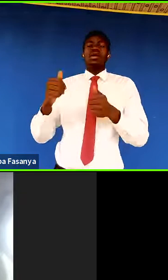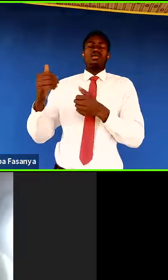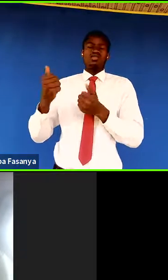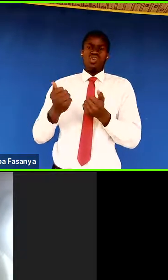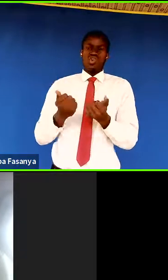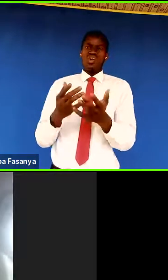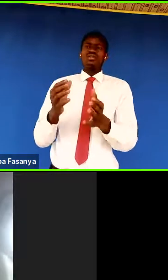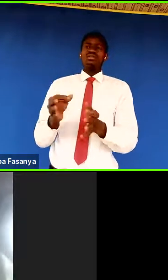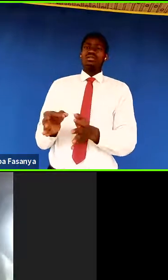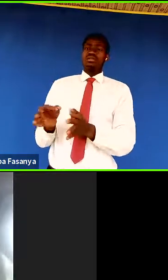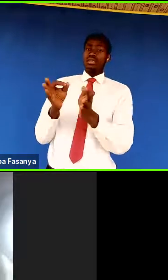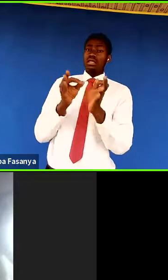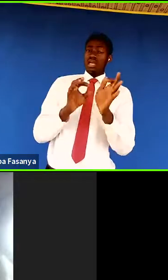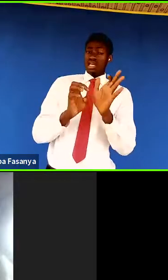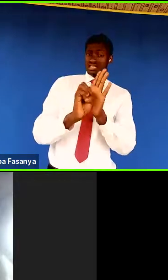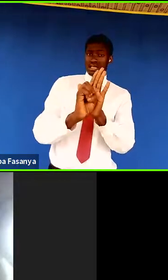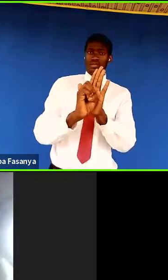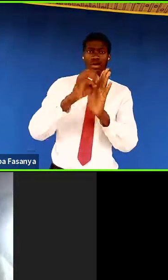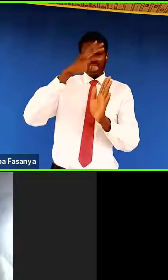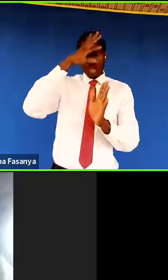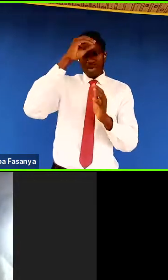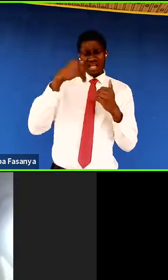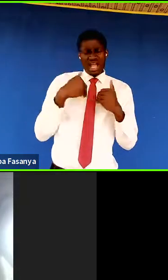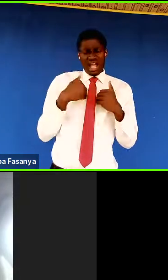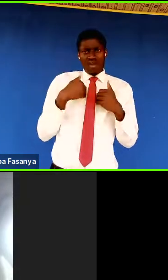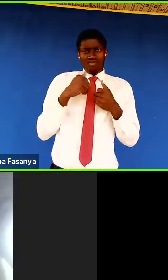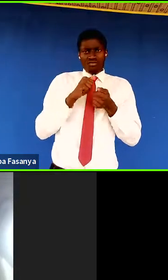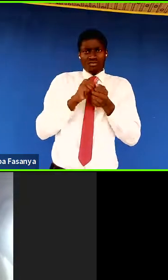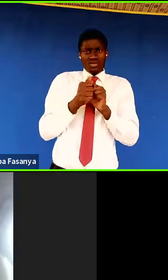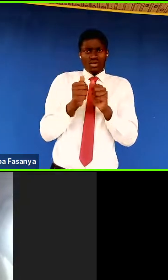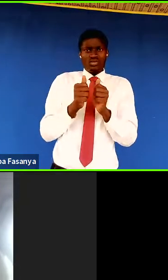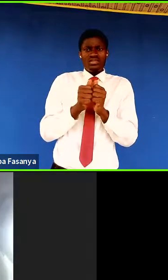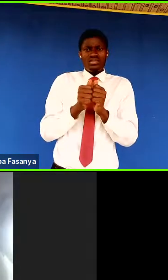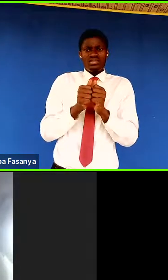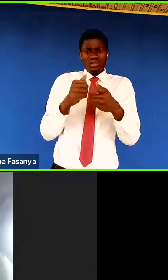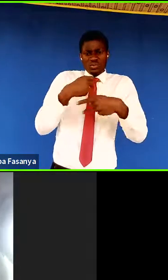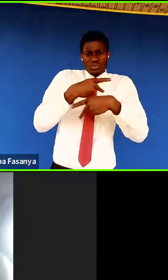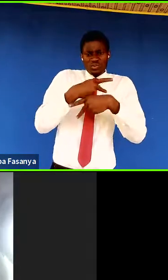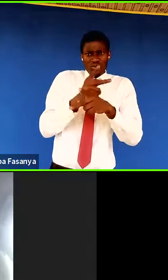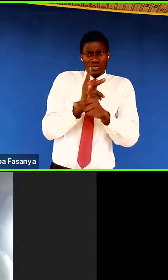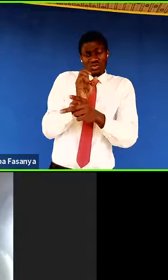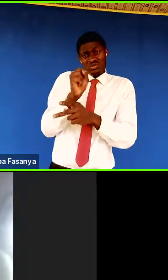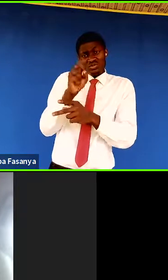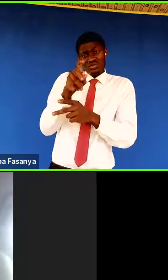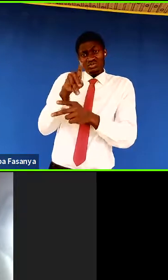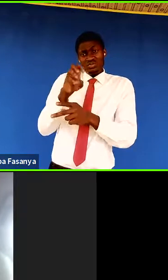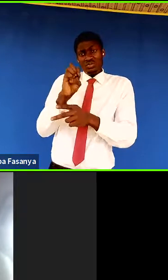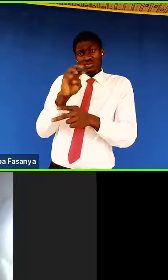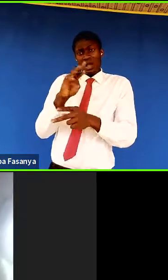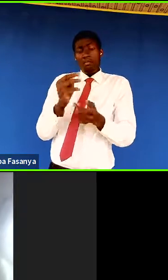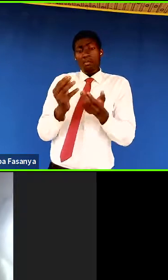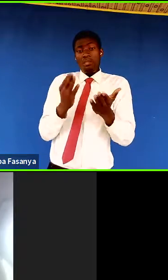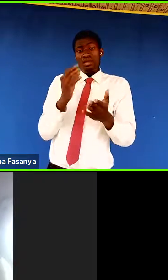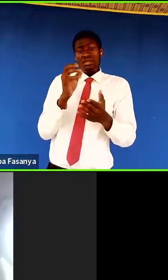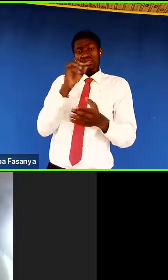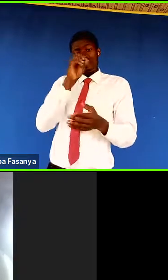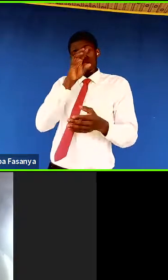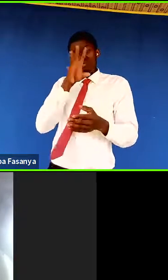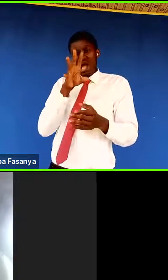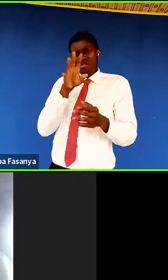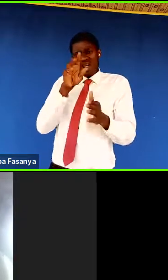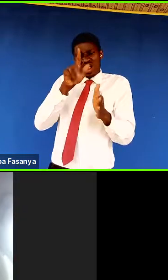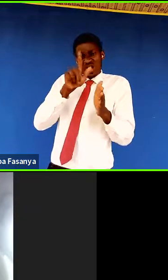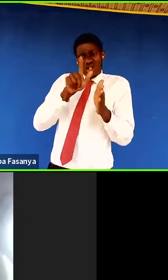a woman has problems with sperm production, either the sperm count is very low or the sperms are not moving